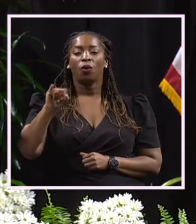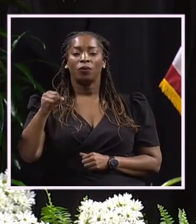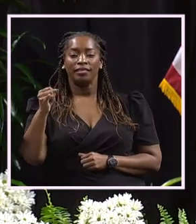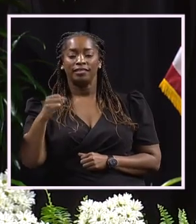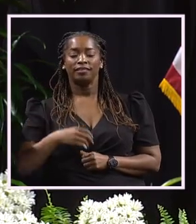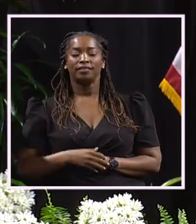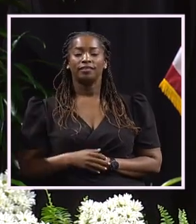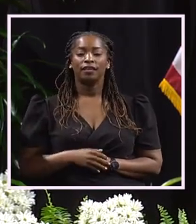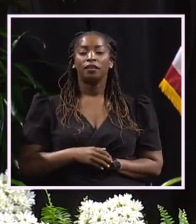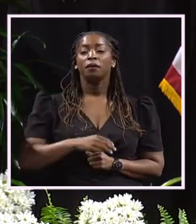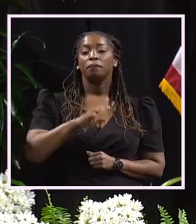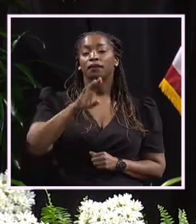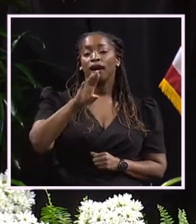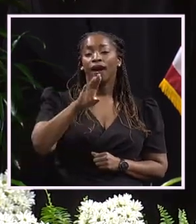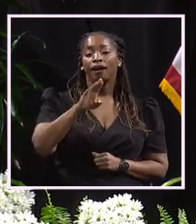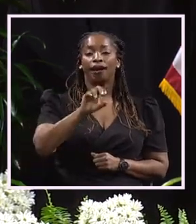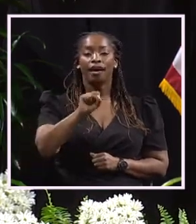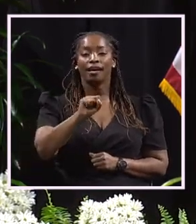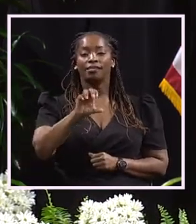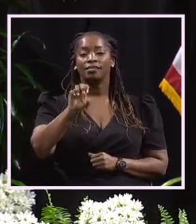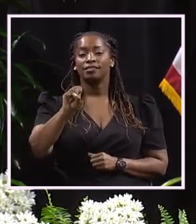Bianca S. Sanchez.